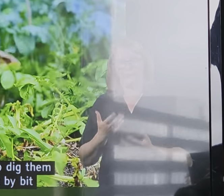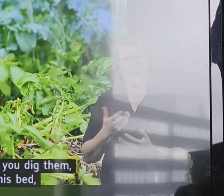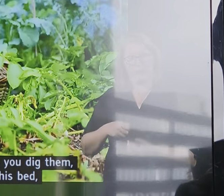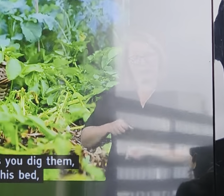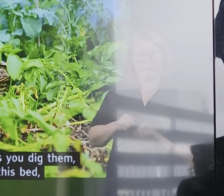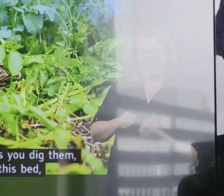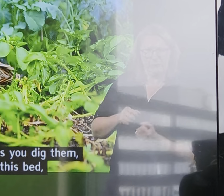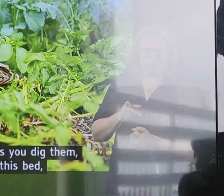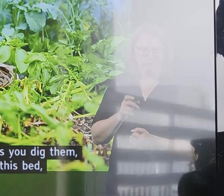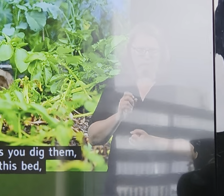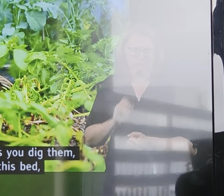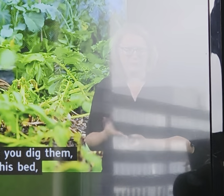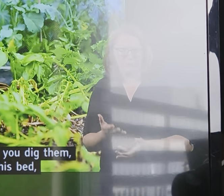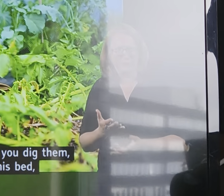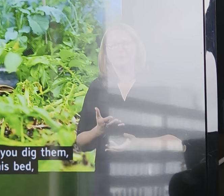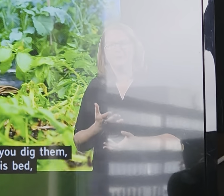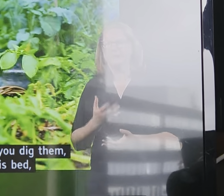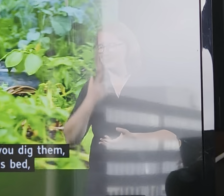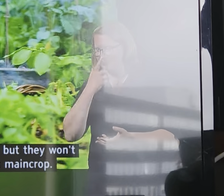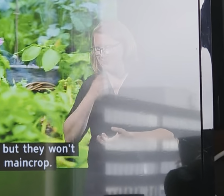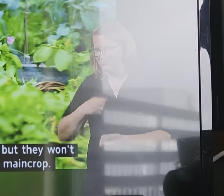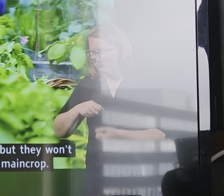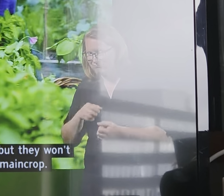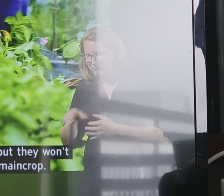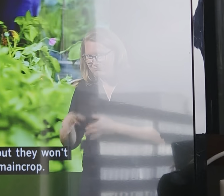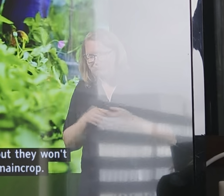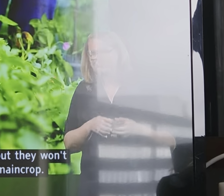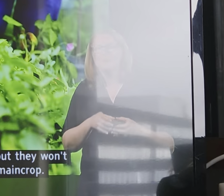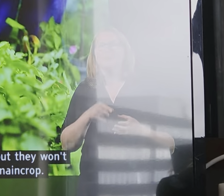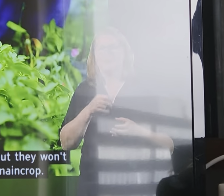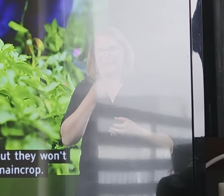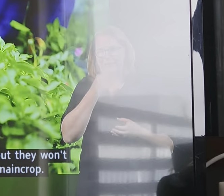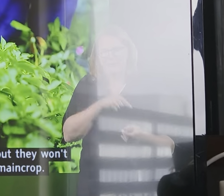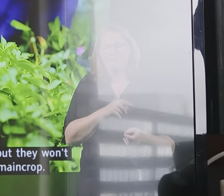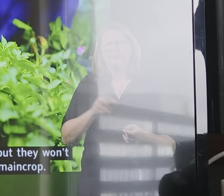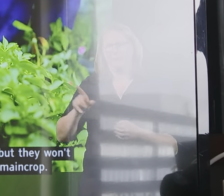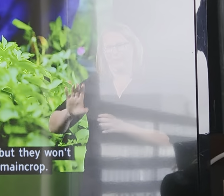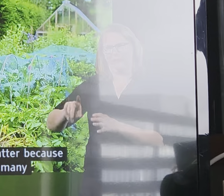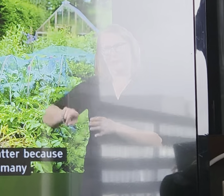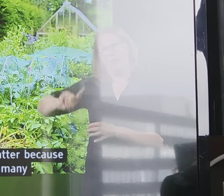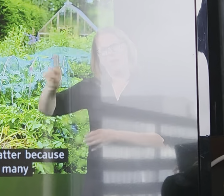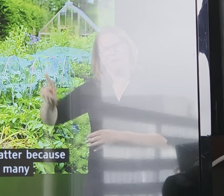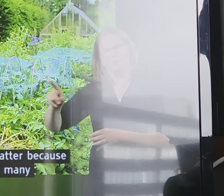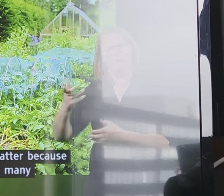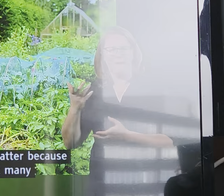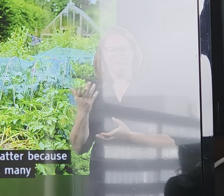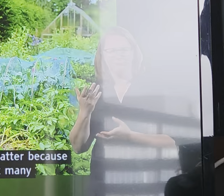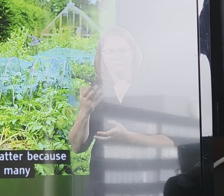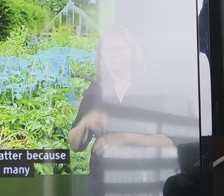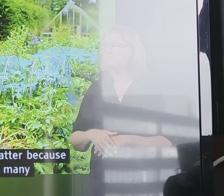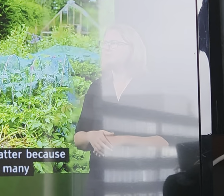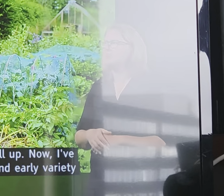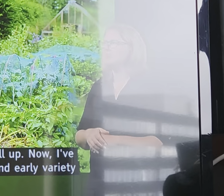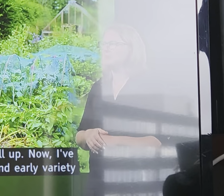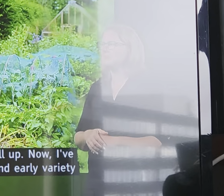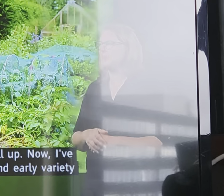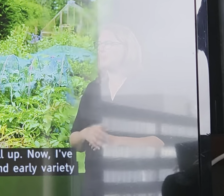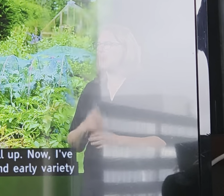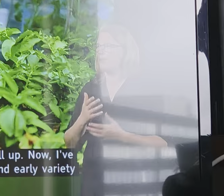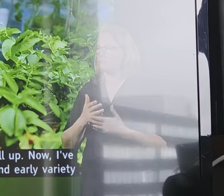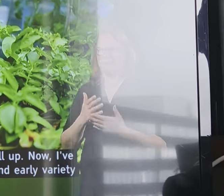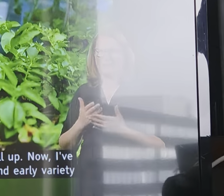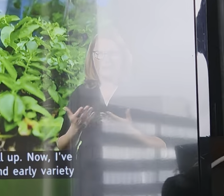either bit by bit and eat them as you dig them, or with this bed, you can store them. But they won't store as well as main crop. But that doesn't matter because there aren't many and we'll